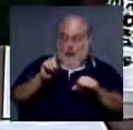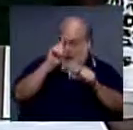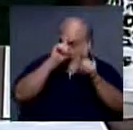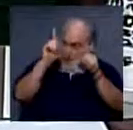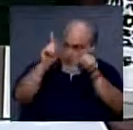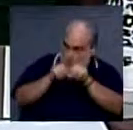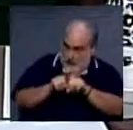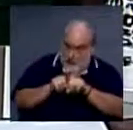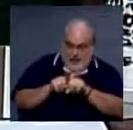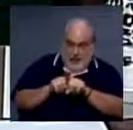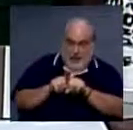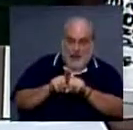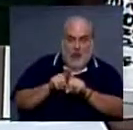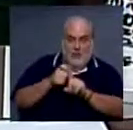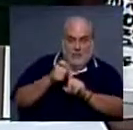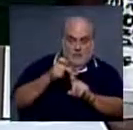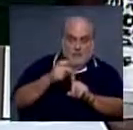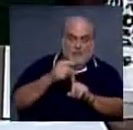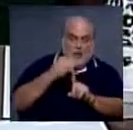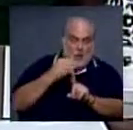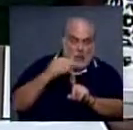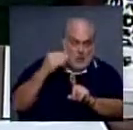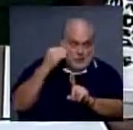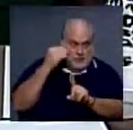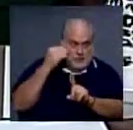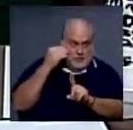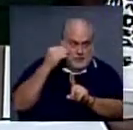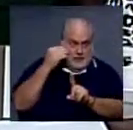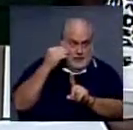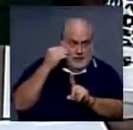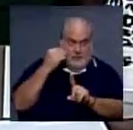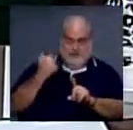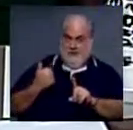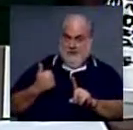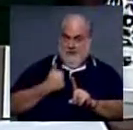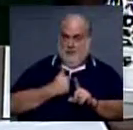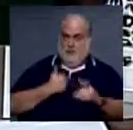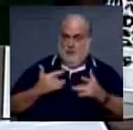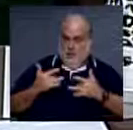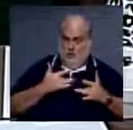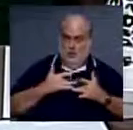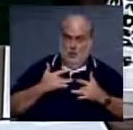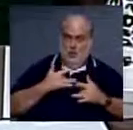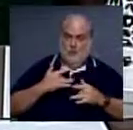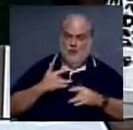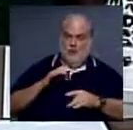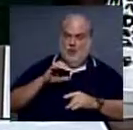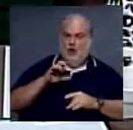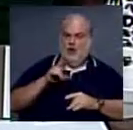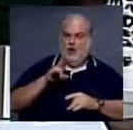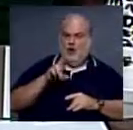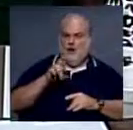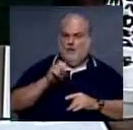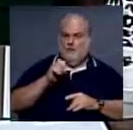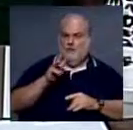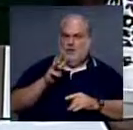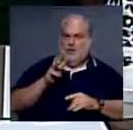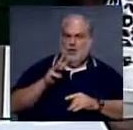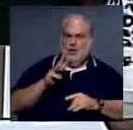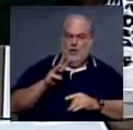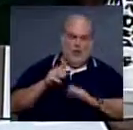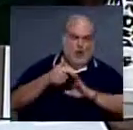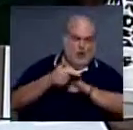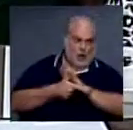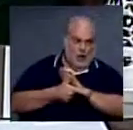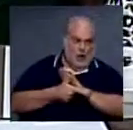of this has got to come from the home. I'm concerned about the curfew laws. I'm also concerned, my 16-year-old just got